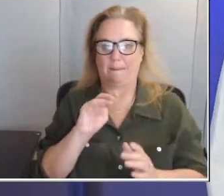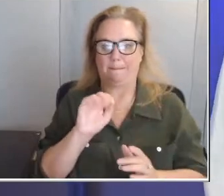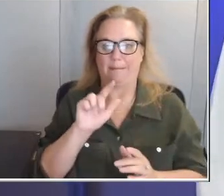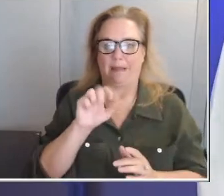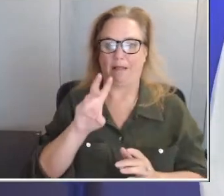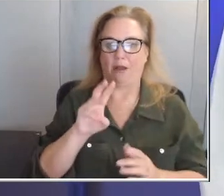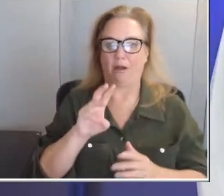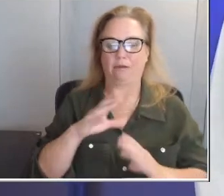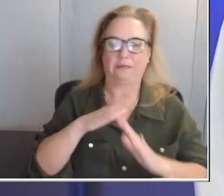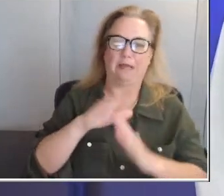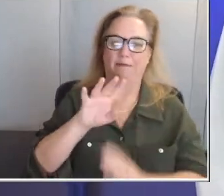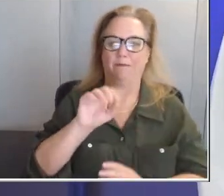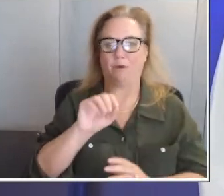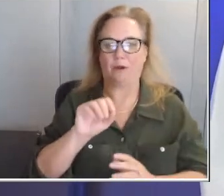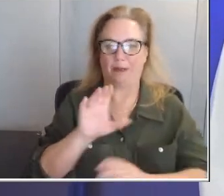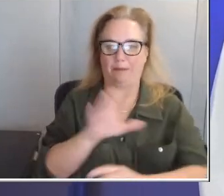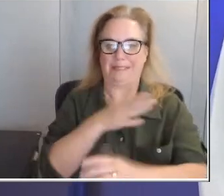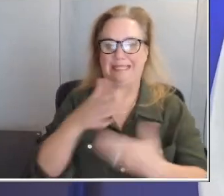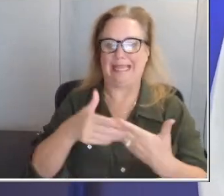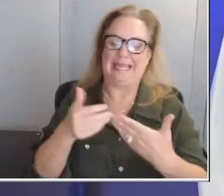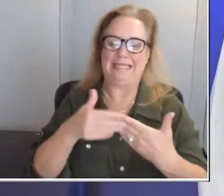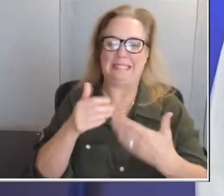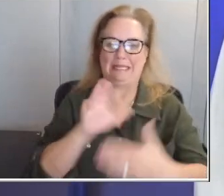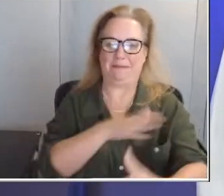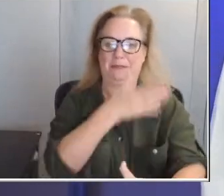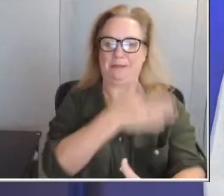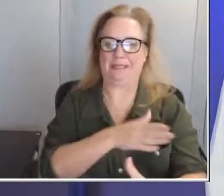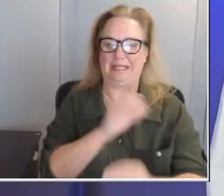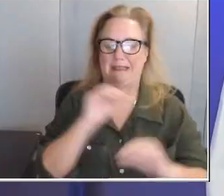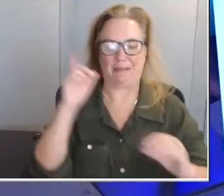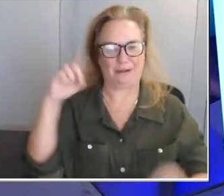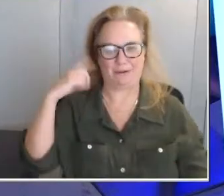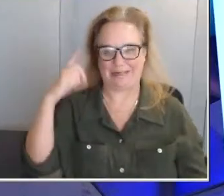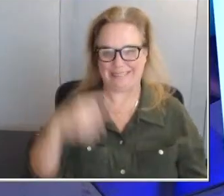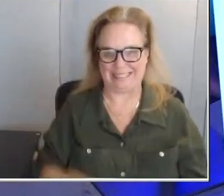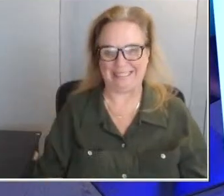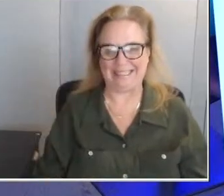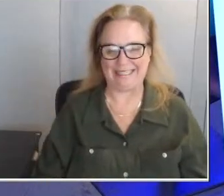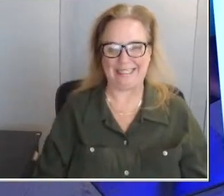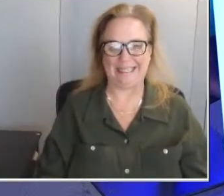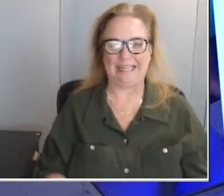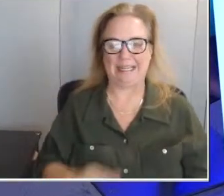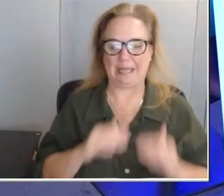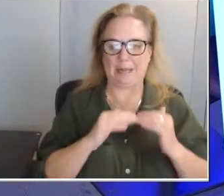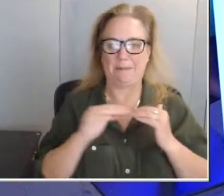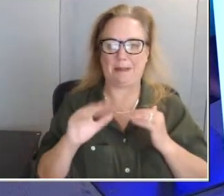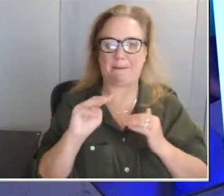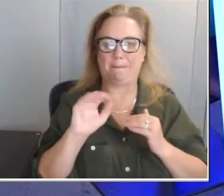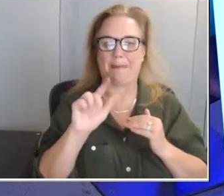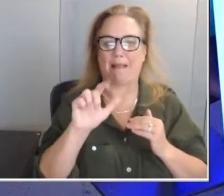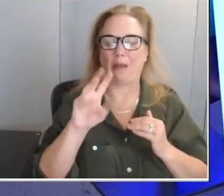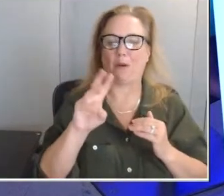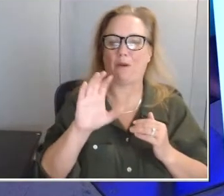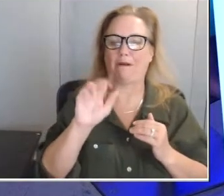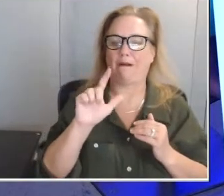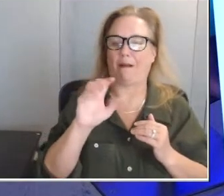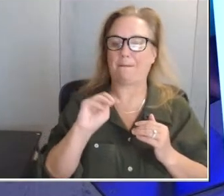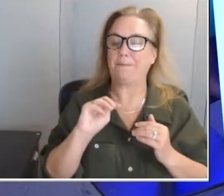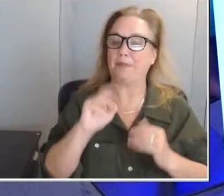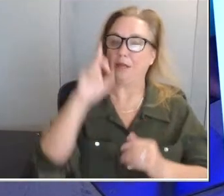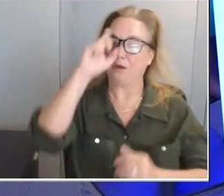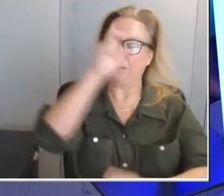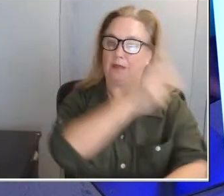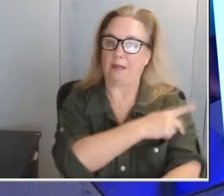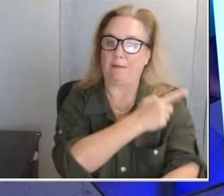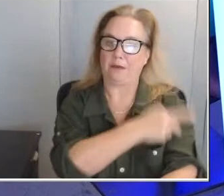40, kind of easy music, nothing too crazy. Right. Yes. Keep it mellow, keep it calm. Do you think that patients can, I always